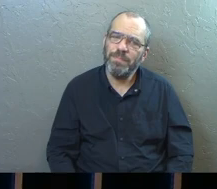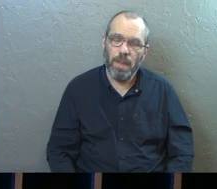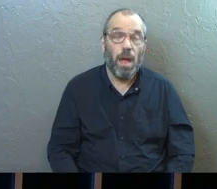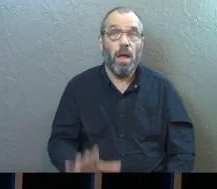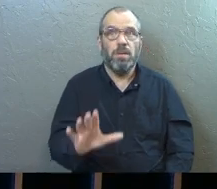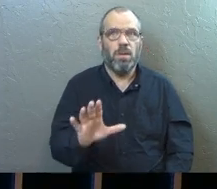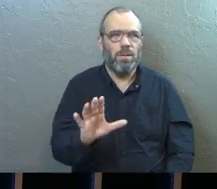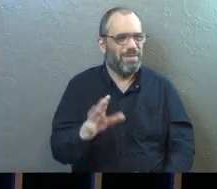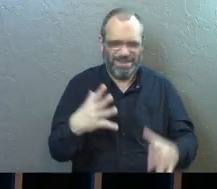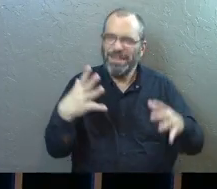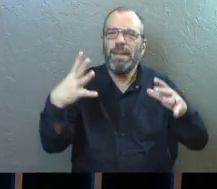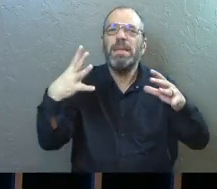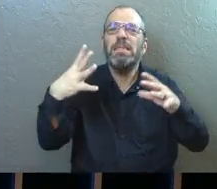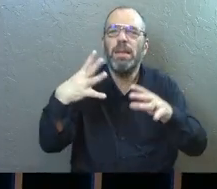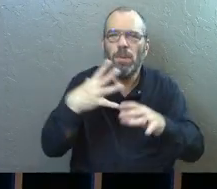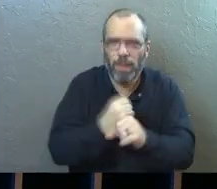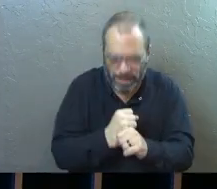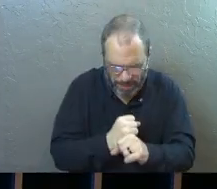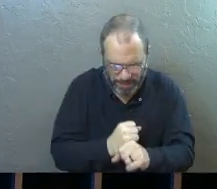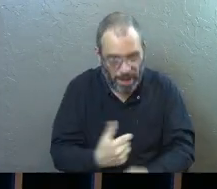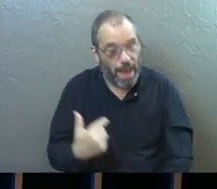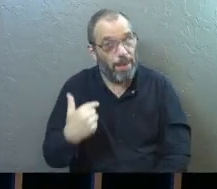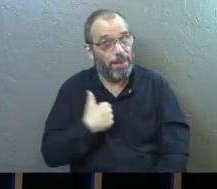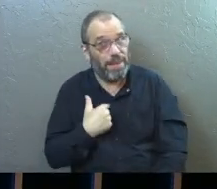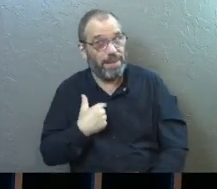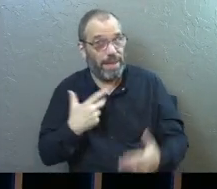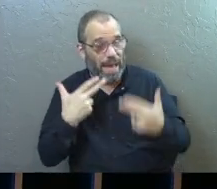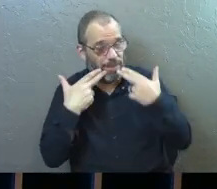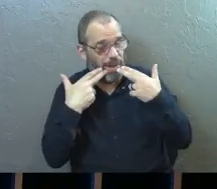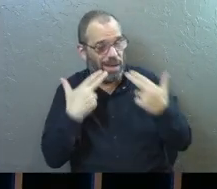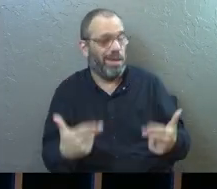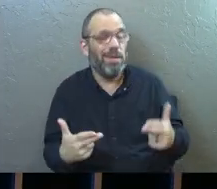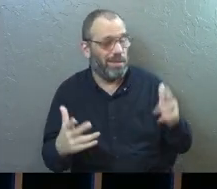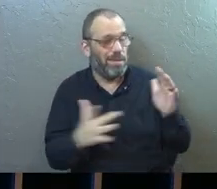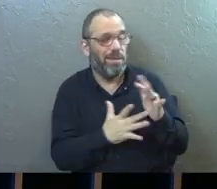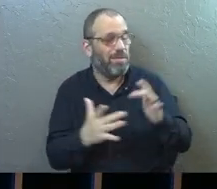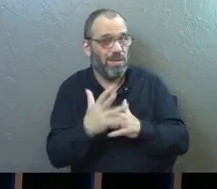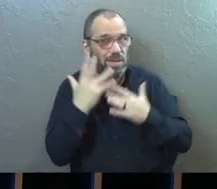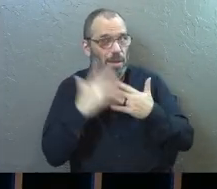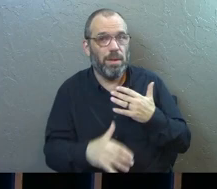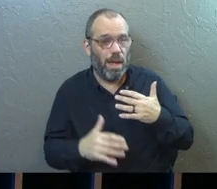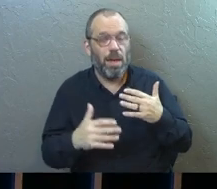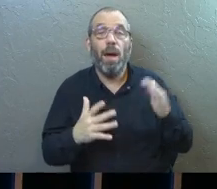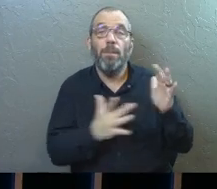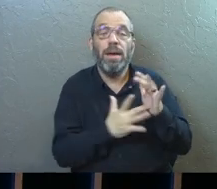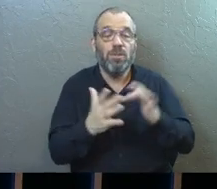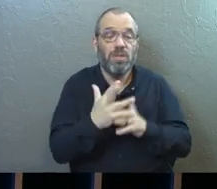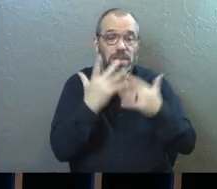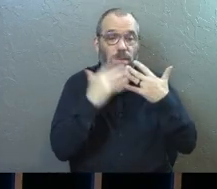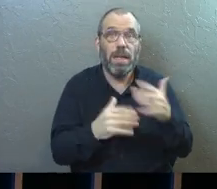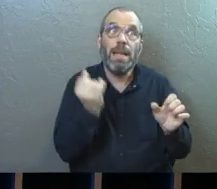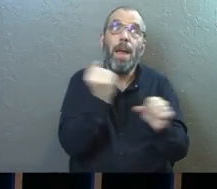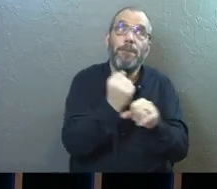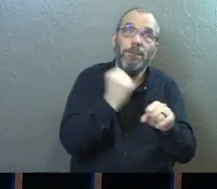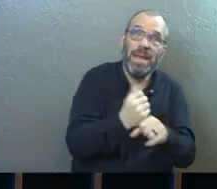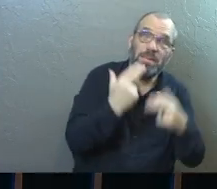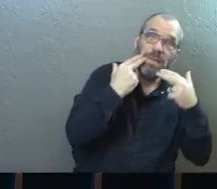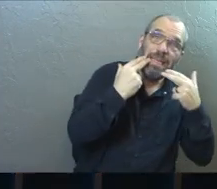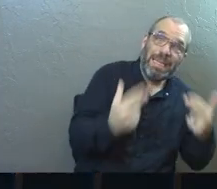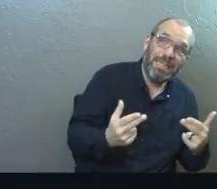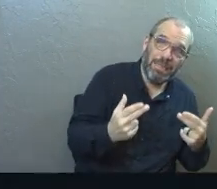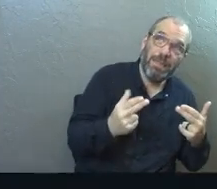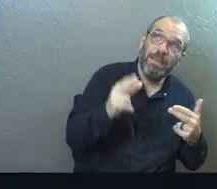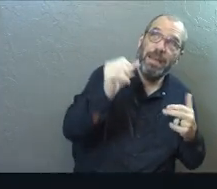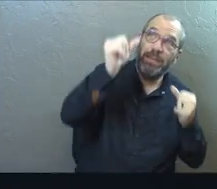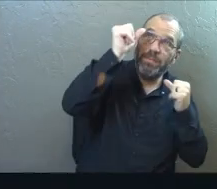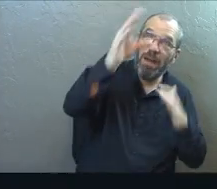A way to summarize this. So I am not innocent of the shed blood of Jesus, but the shed blood of Jesus makes me innocent in the eyes of God, my